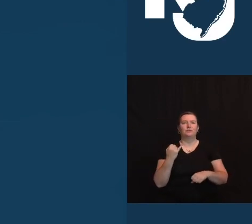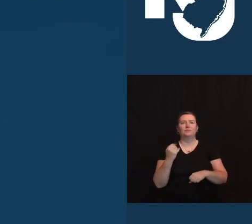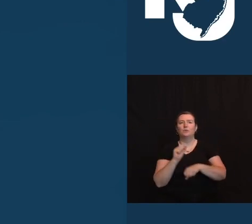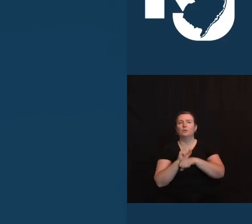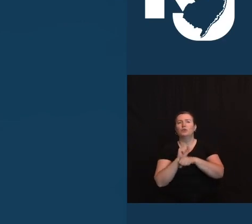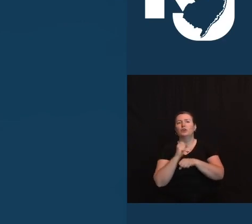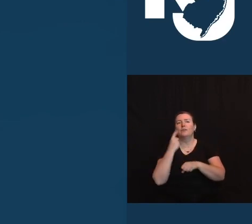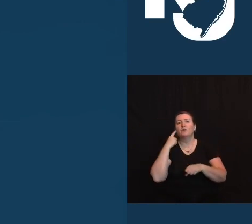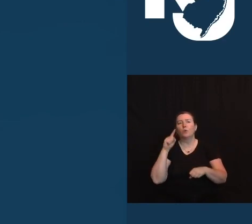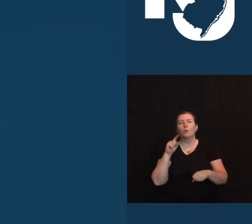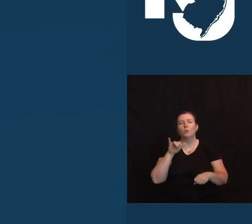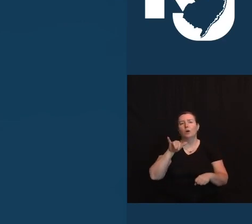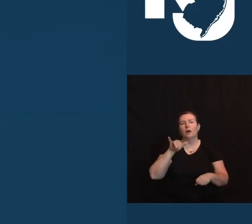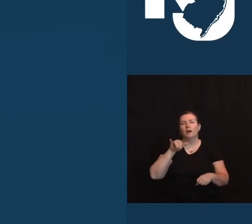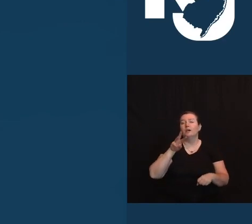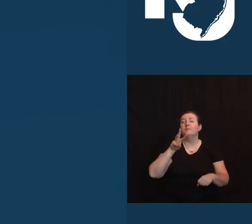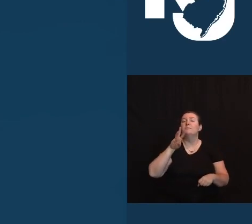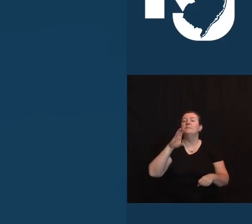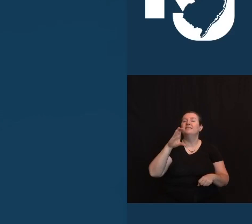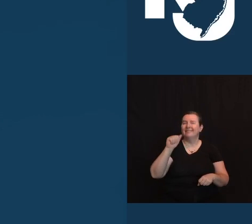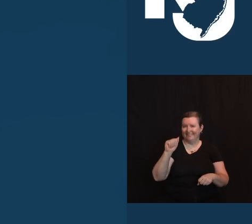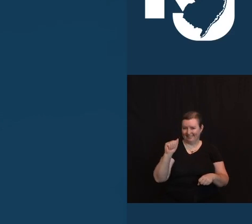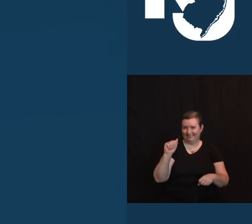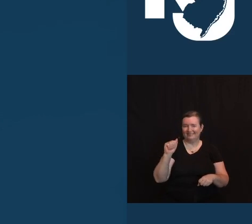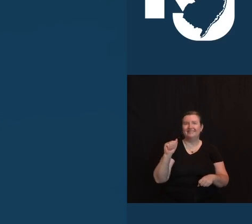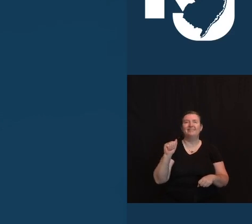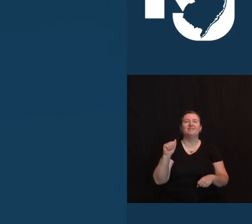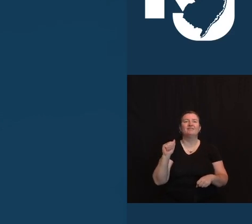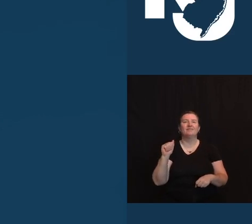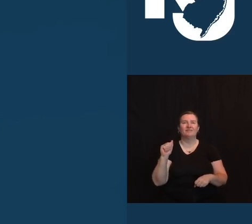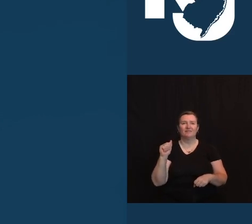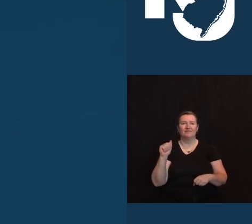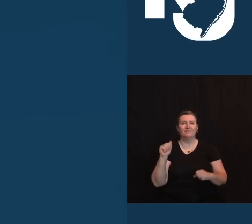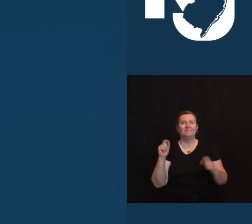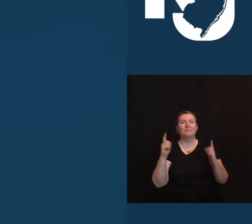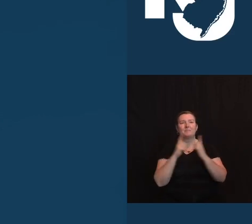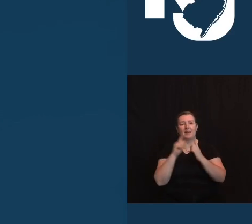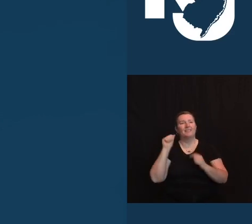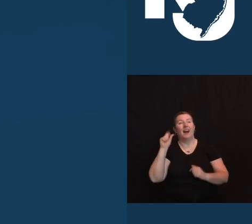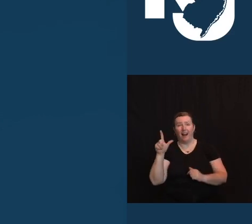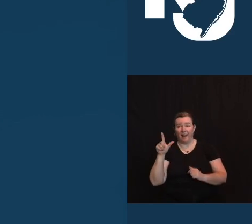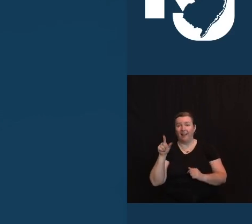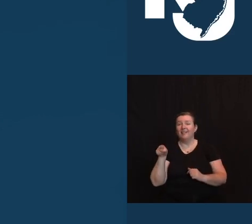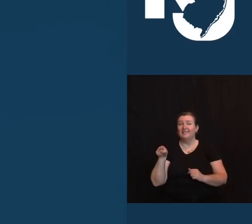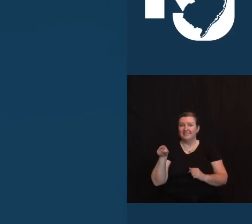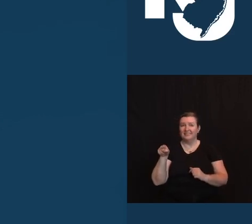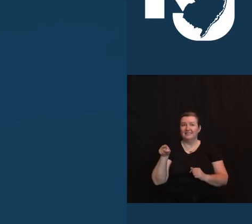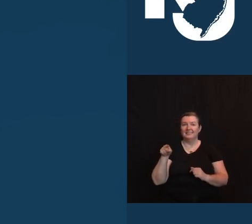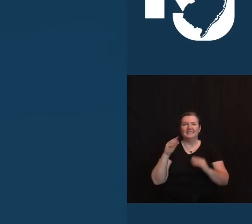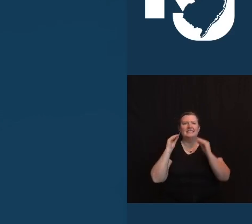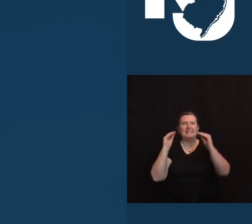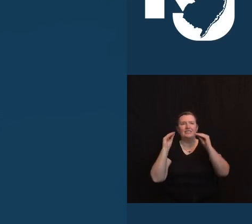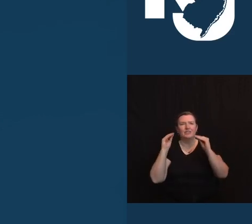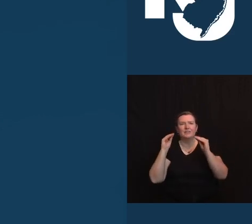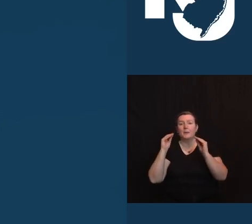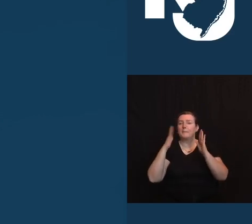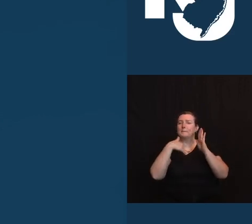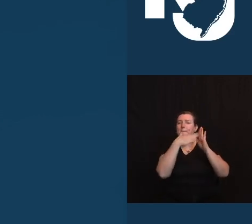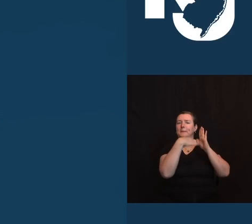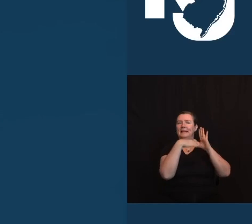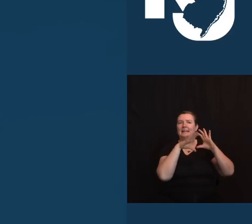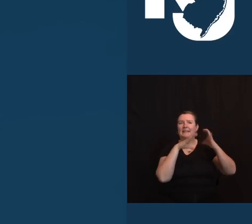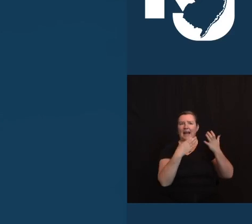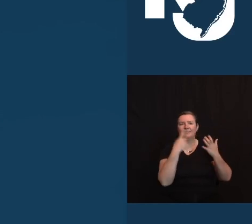YWCA, and it was there that she met Al, who at the time was teaching an evening painting class for adults. They were